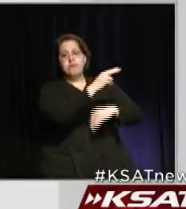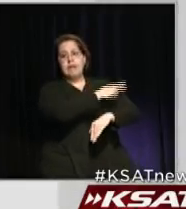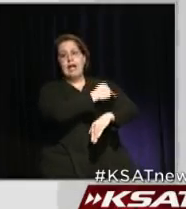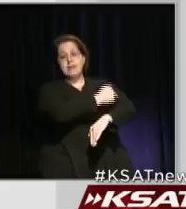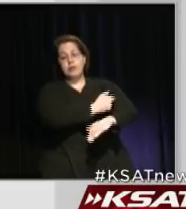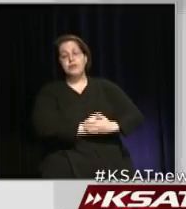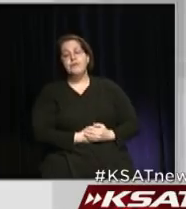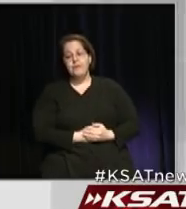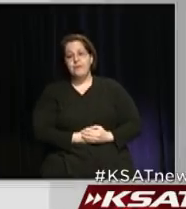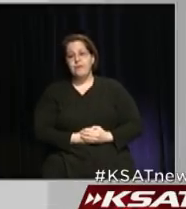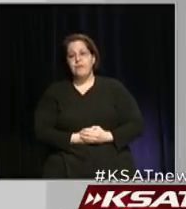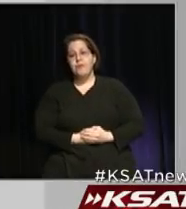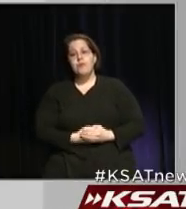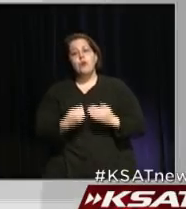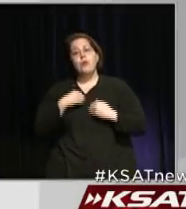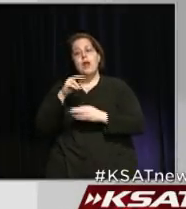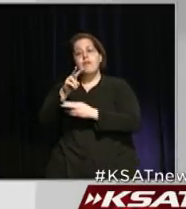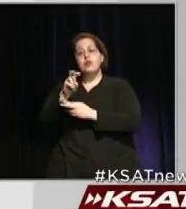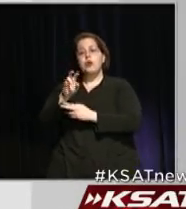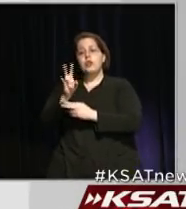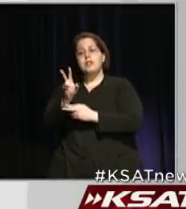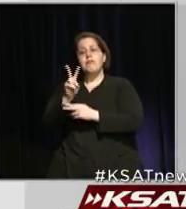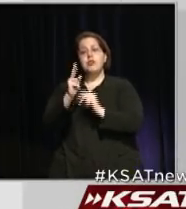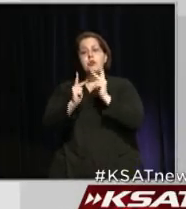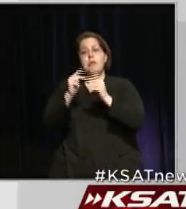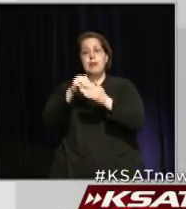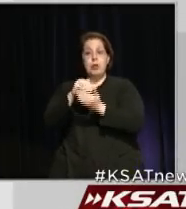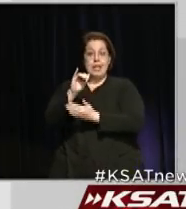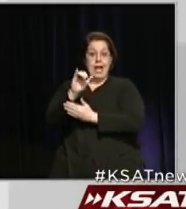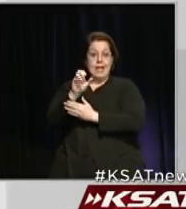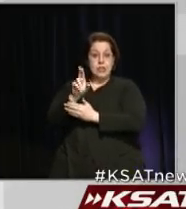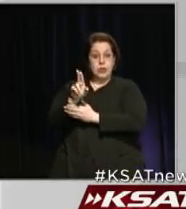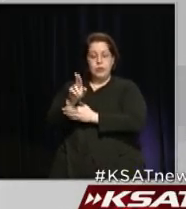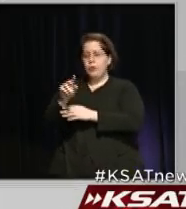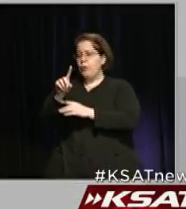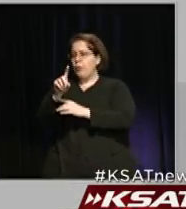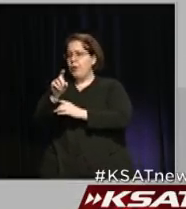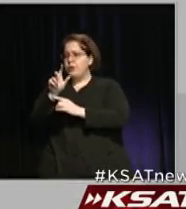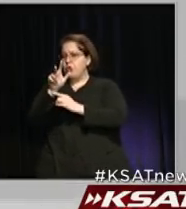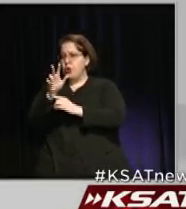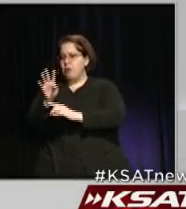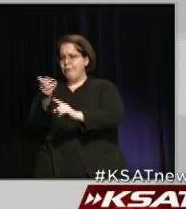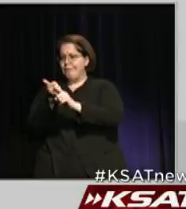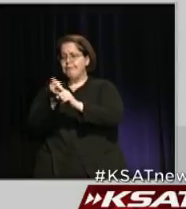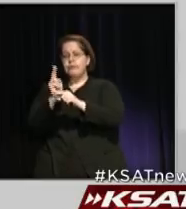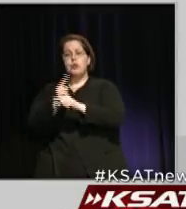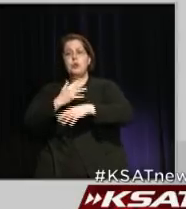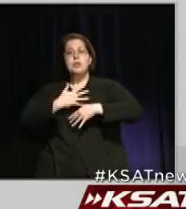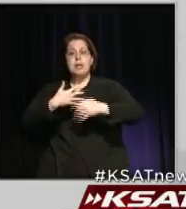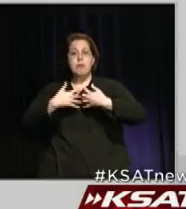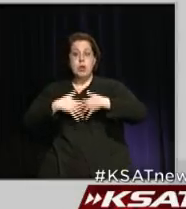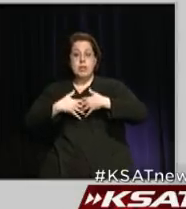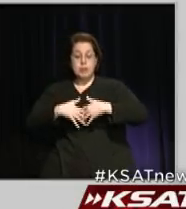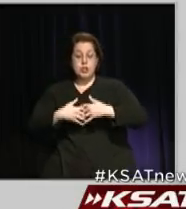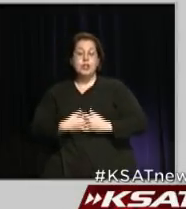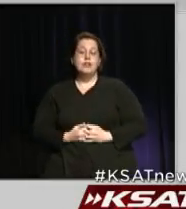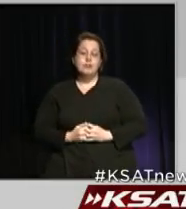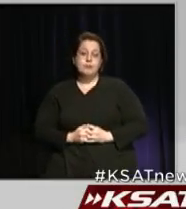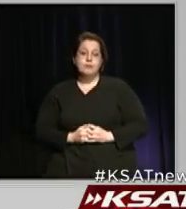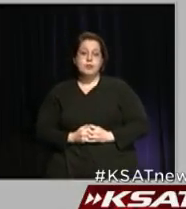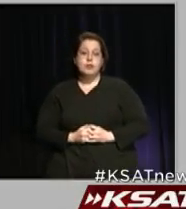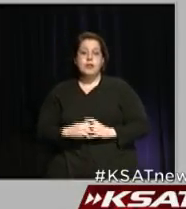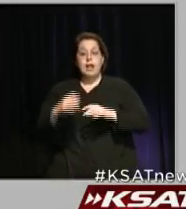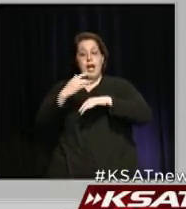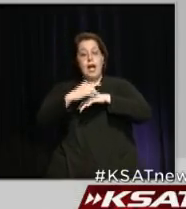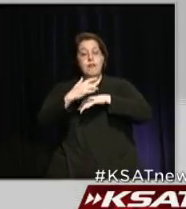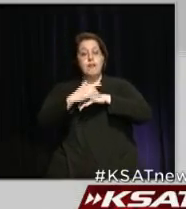24-hour period. We have 272 patients in the ICU and 134 are on ventilators with COVID-19.